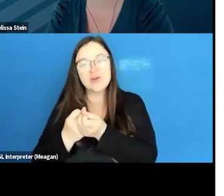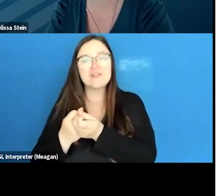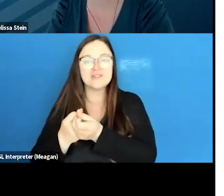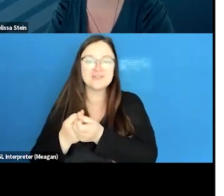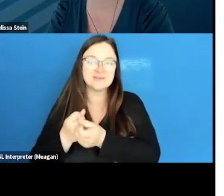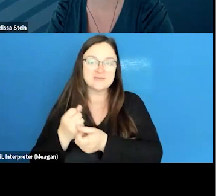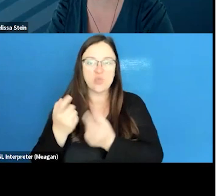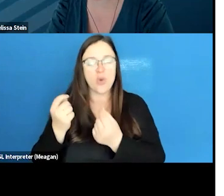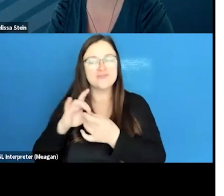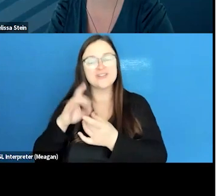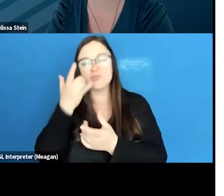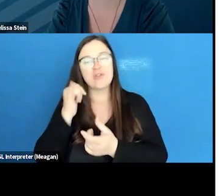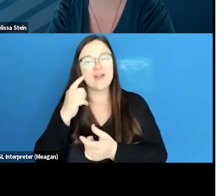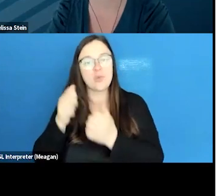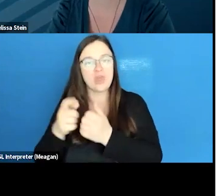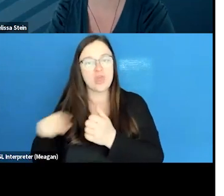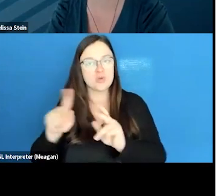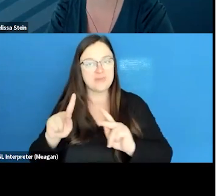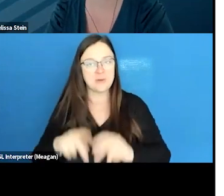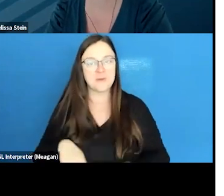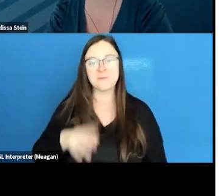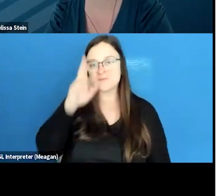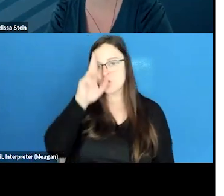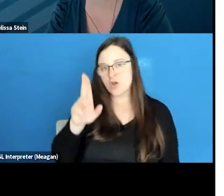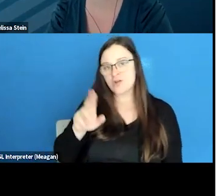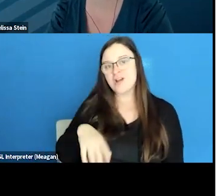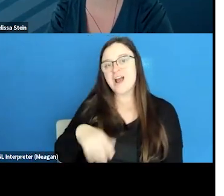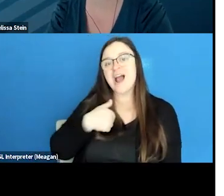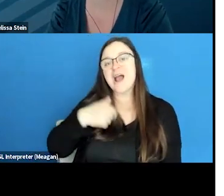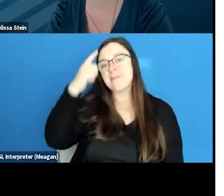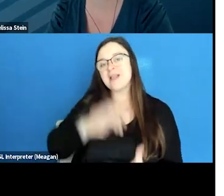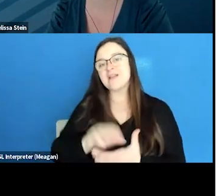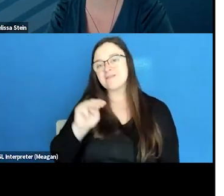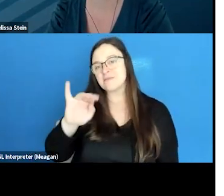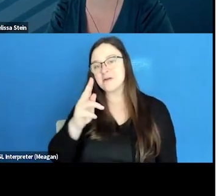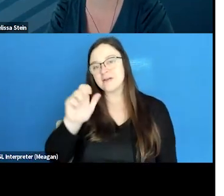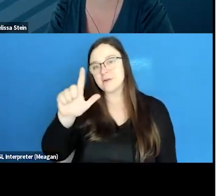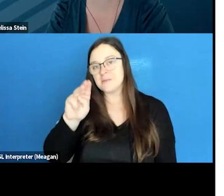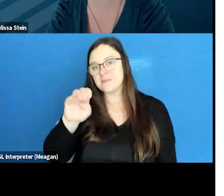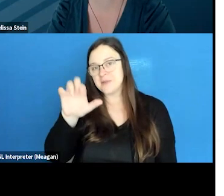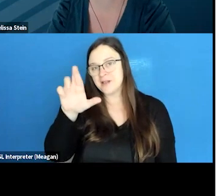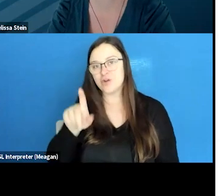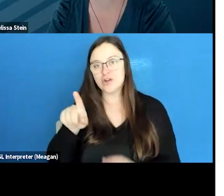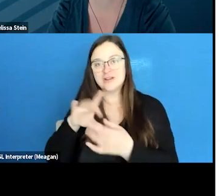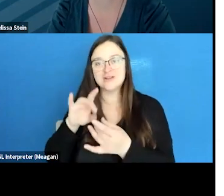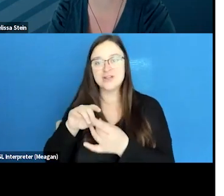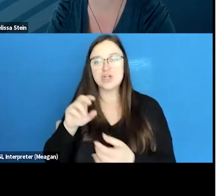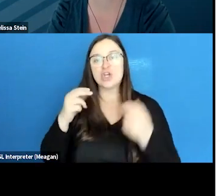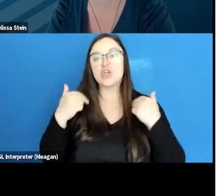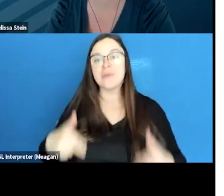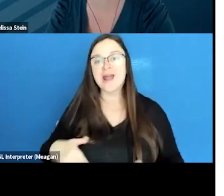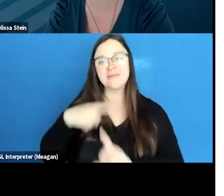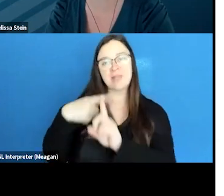those people. And I think Michael Miller says it very well in the chat: humanity plus common